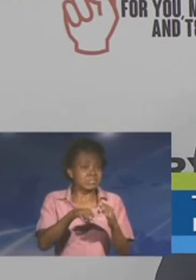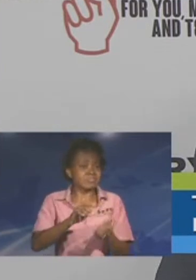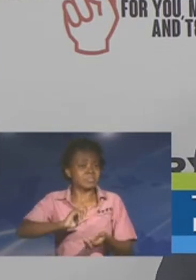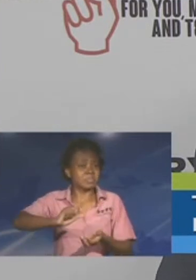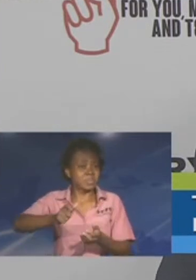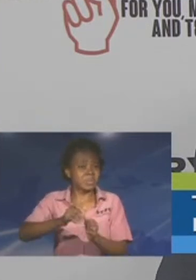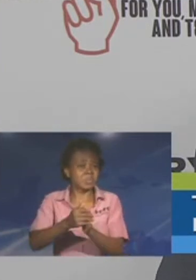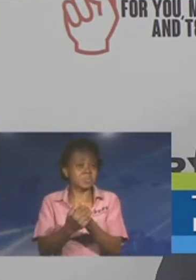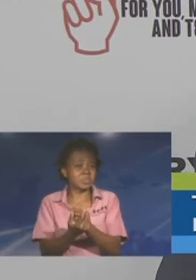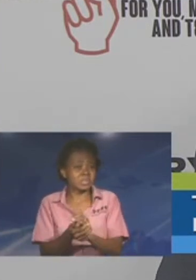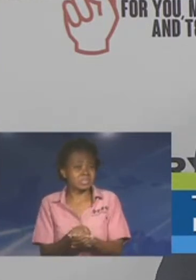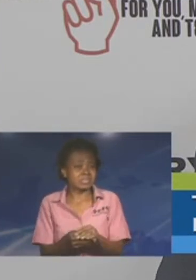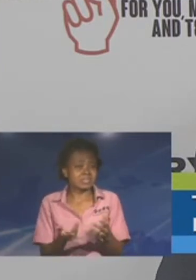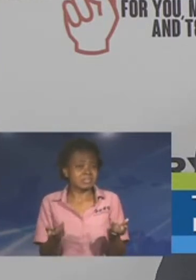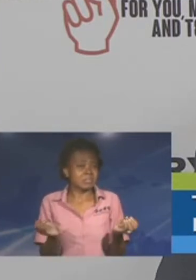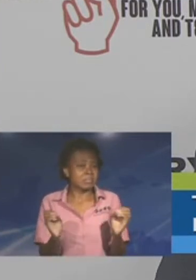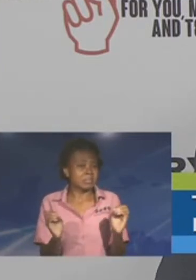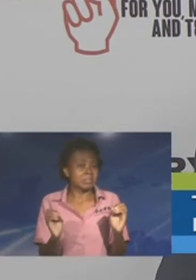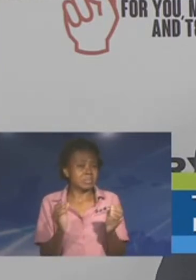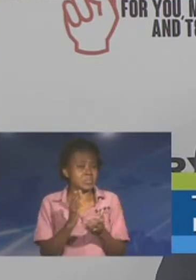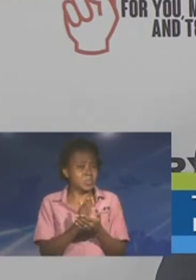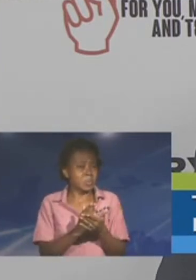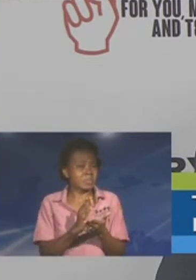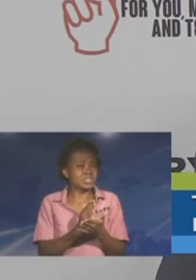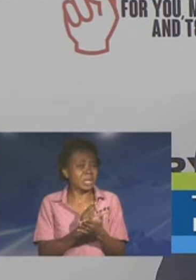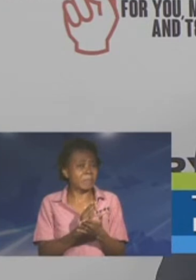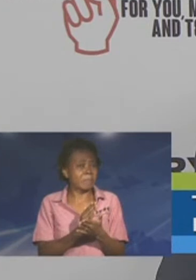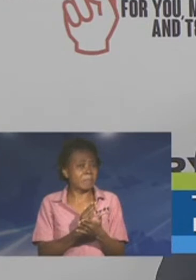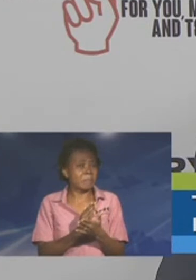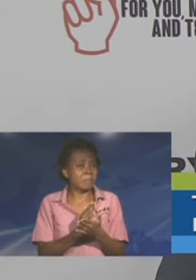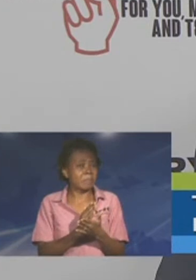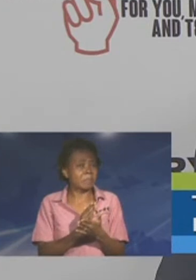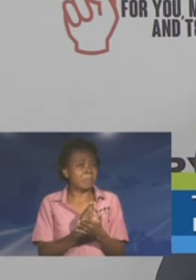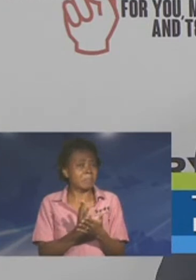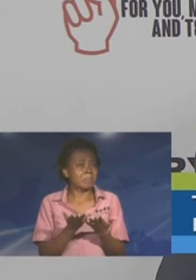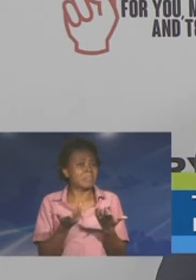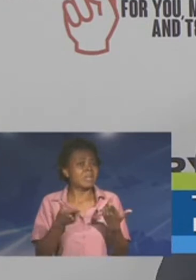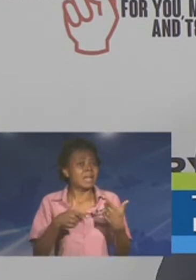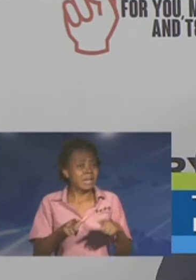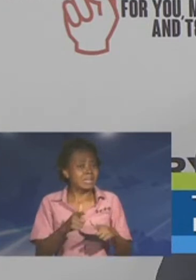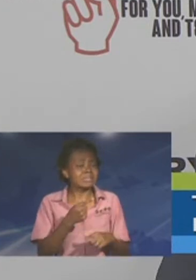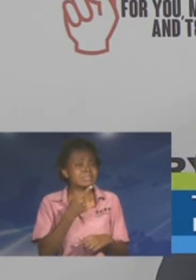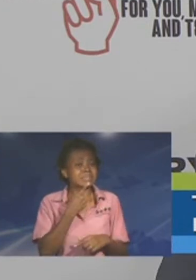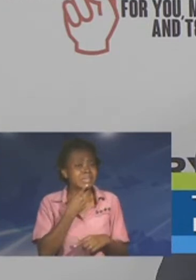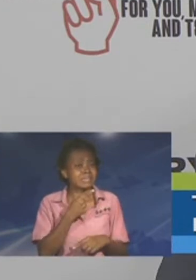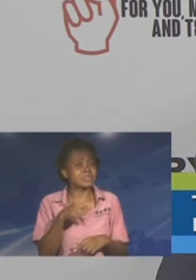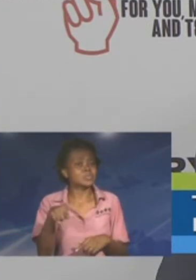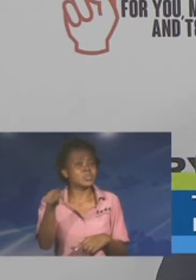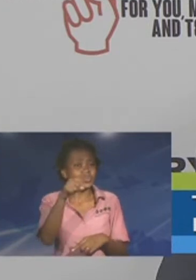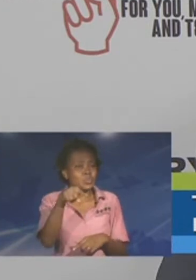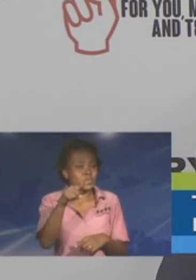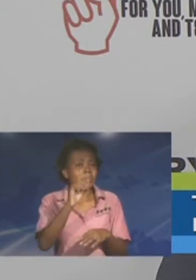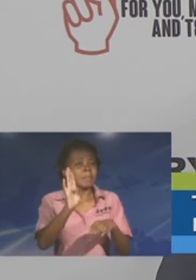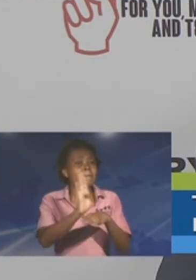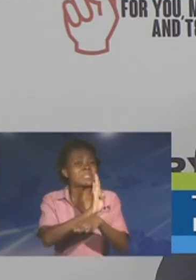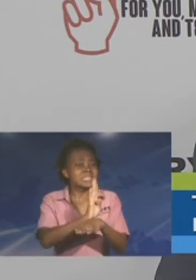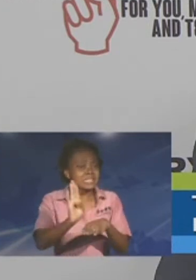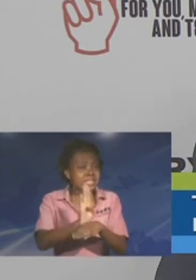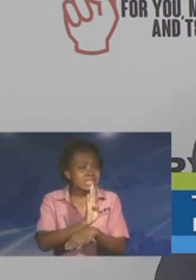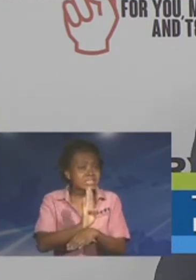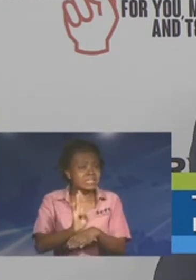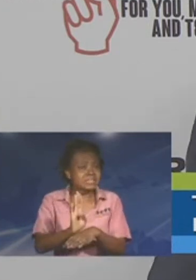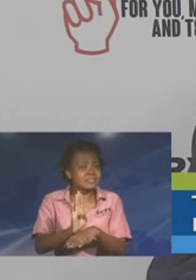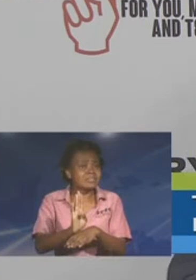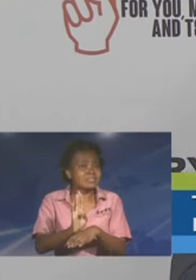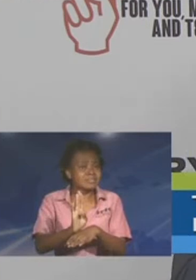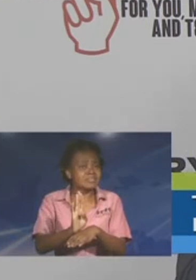to business owners and everywhere, whilst that was never compulsory, it was part of the 3 W's, wearing